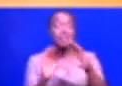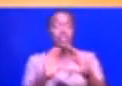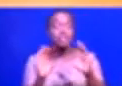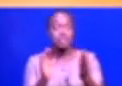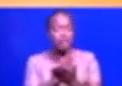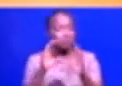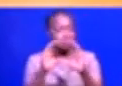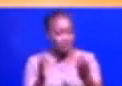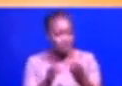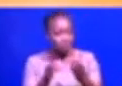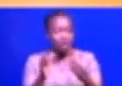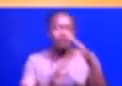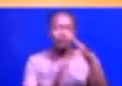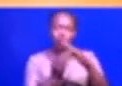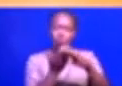been relegated before.